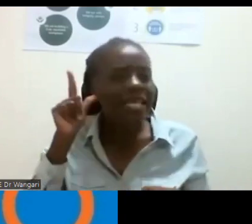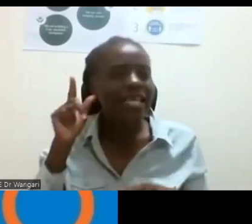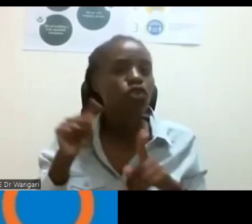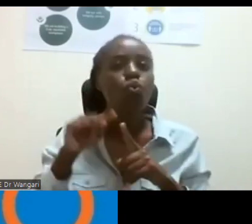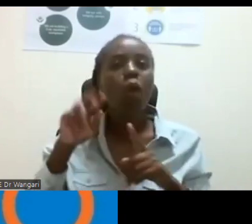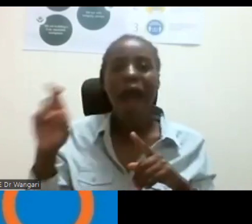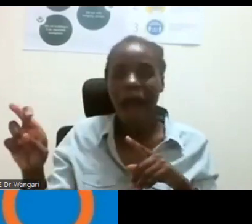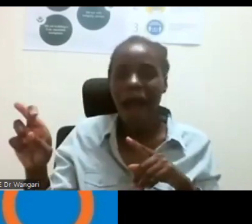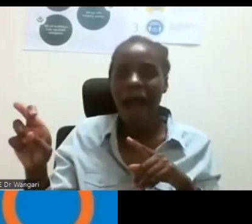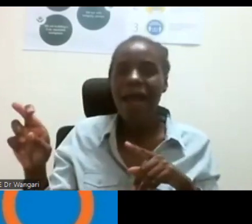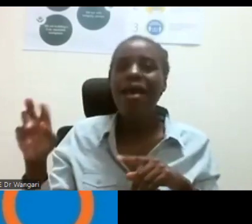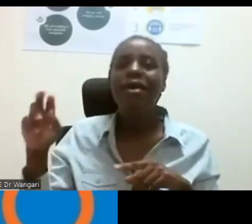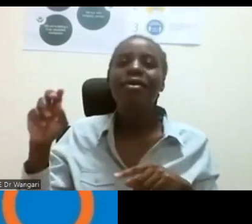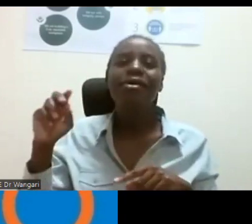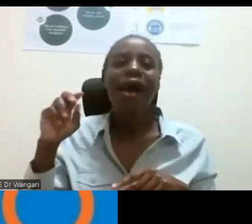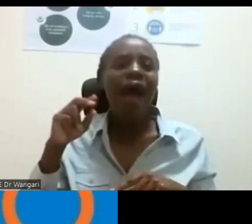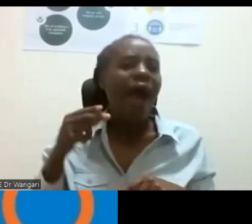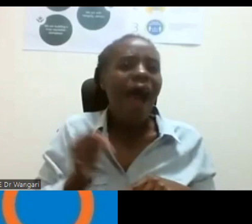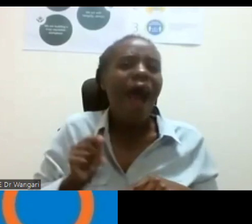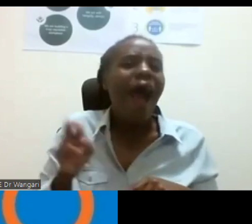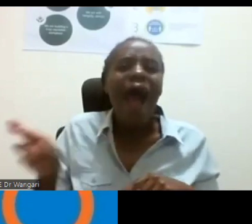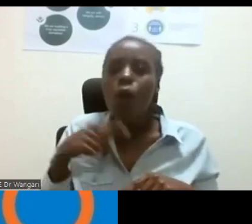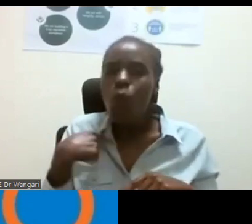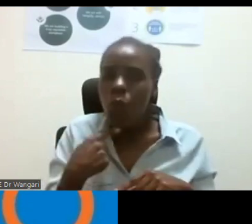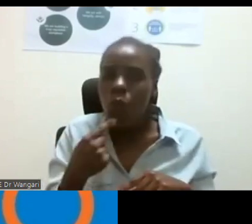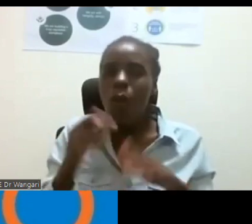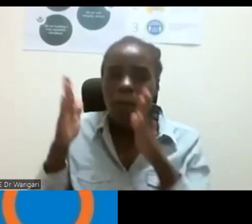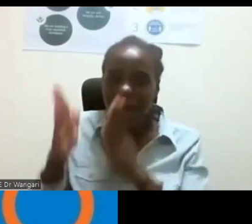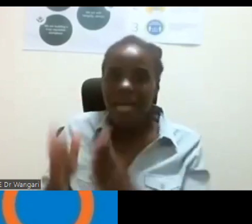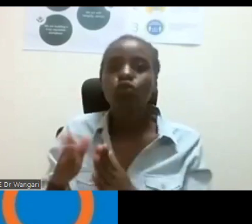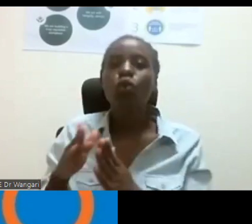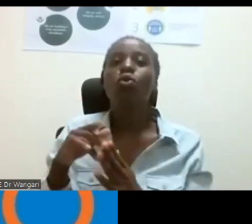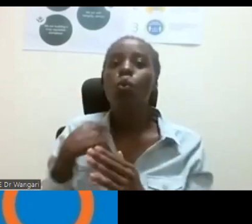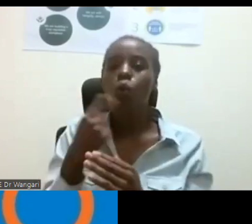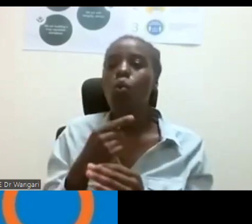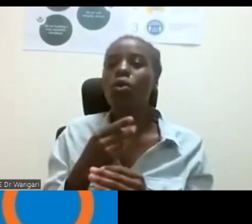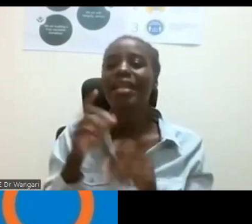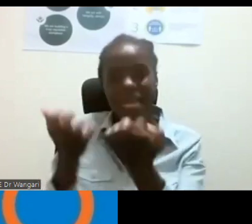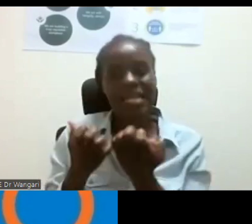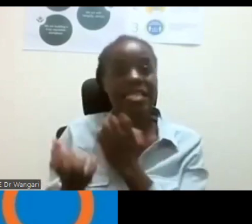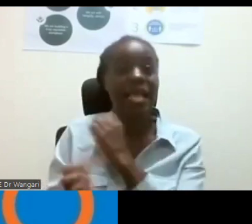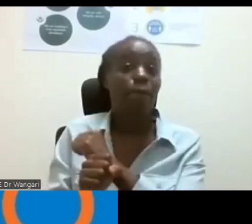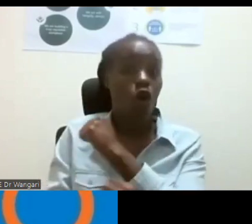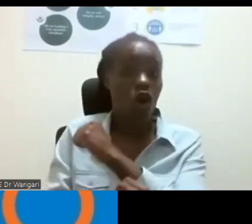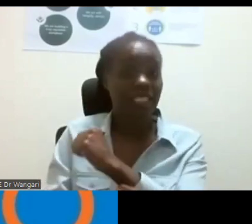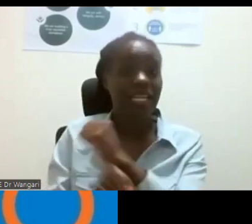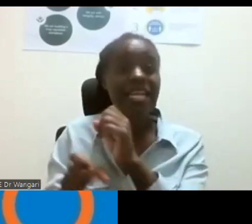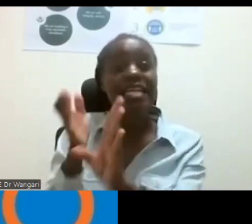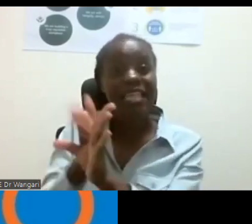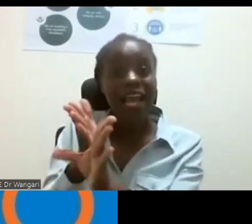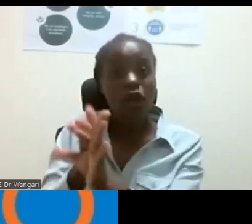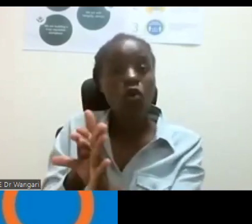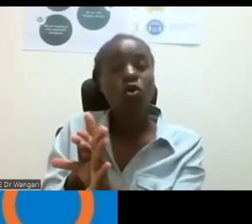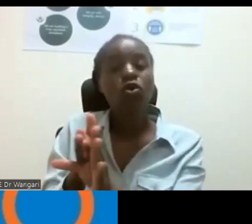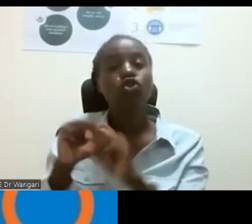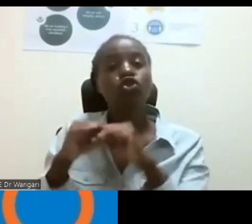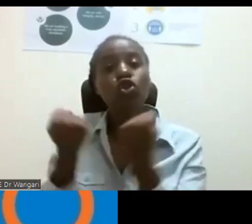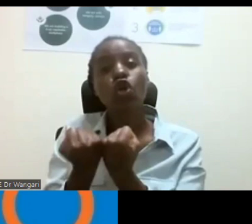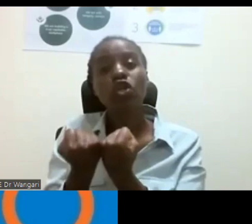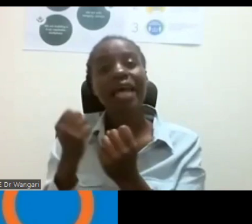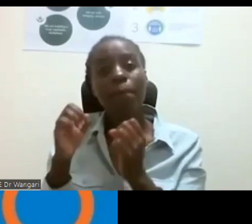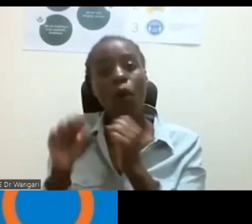has the skills to have those conversations and really support her, the psychosocial support, and making sure that